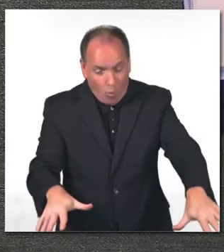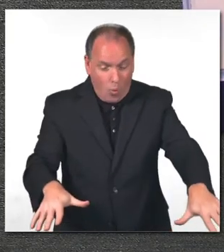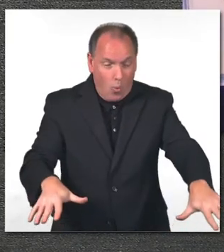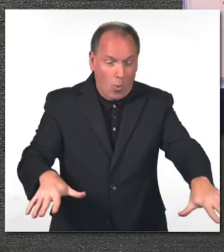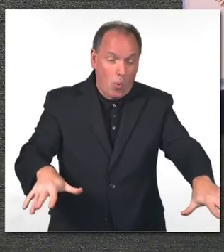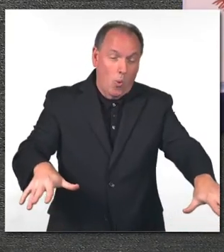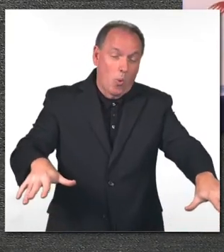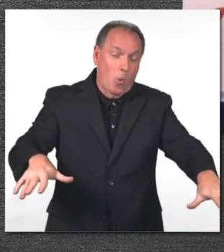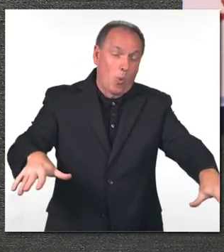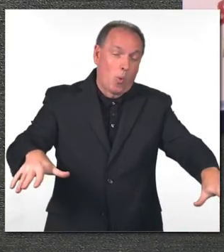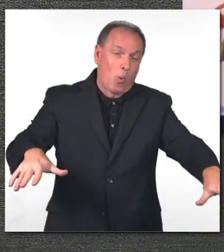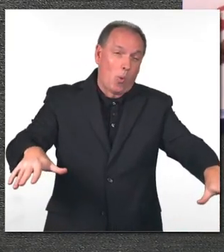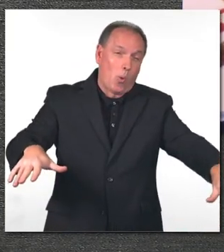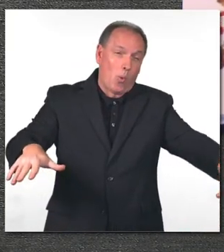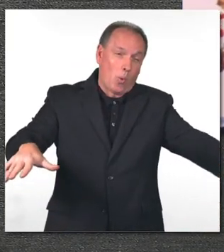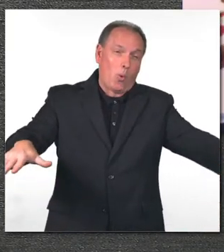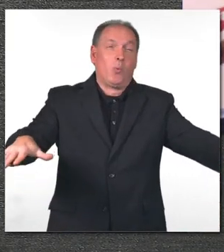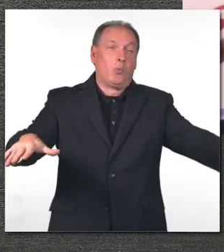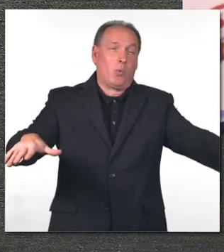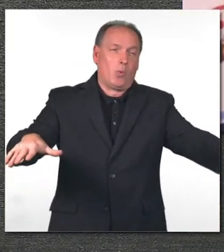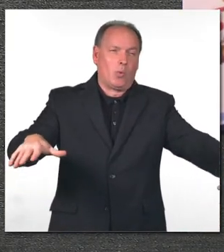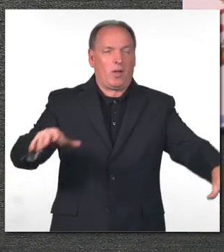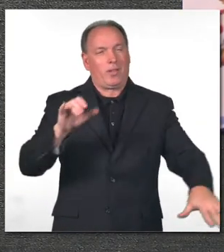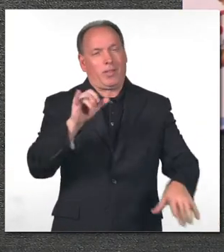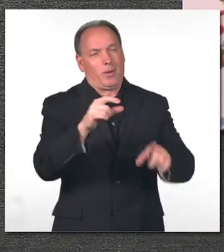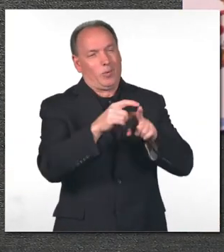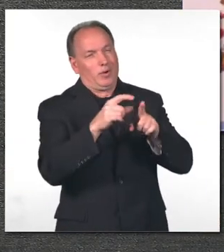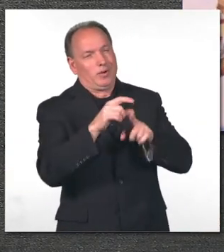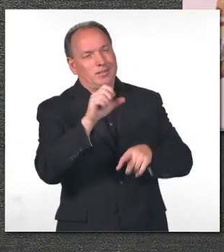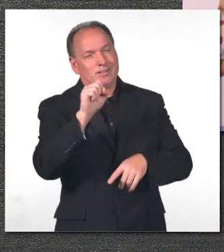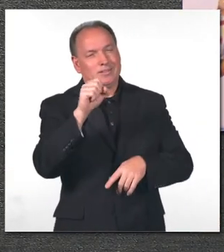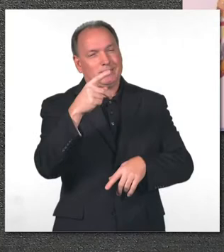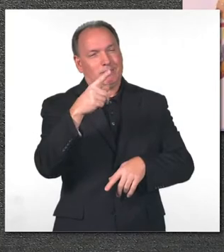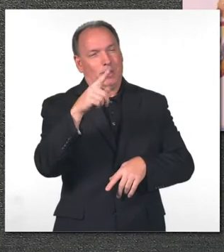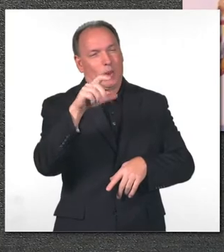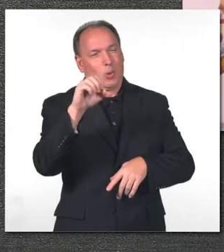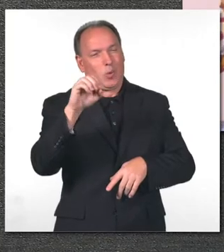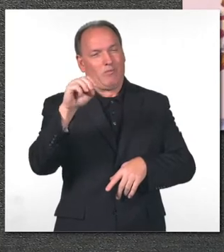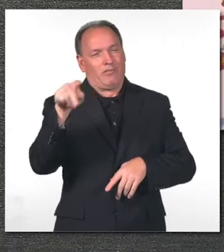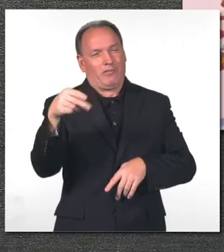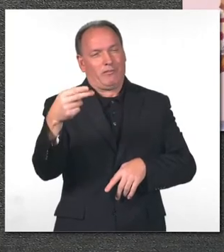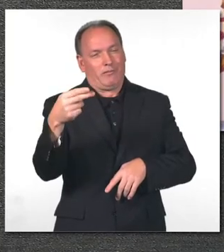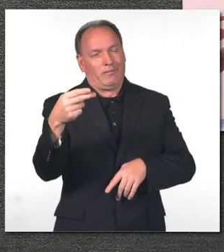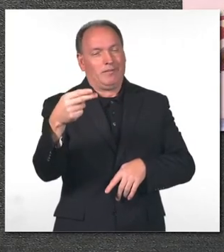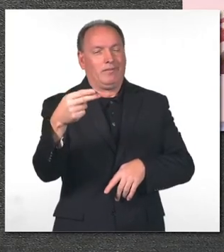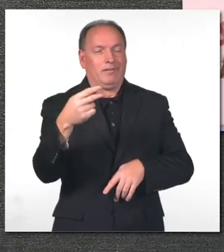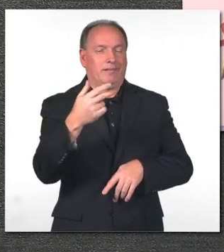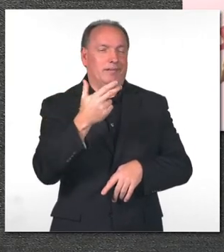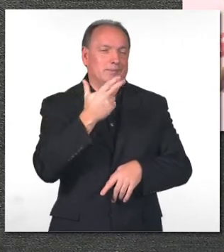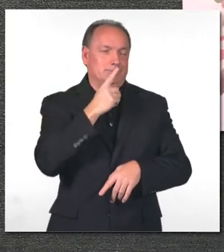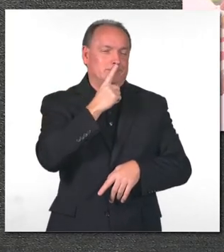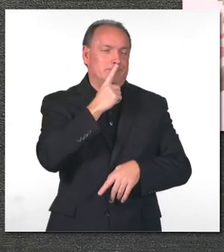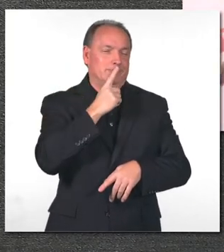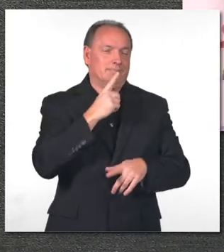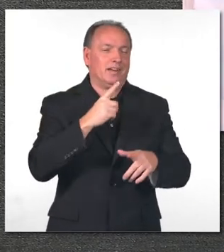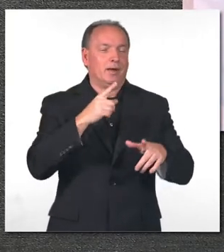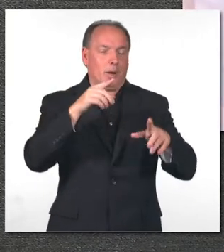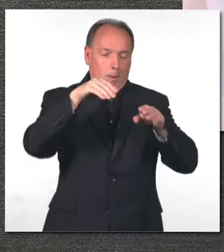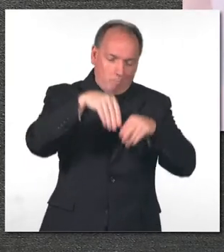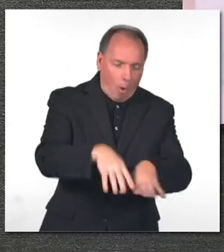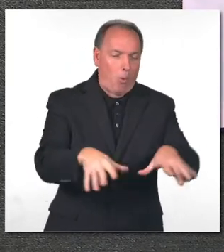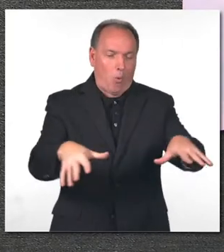We were flying.